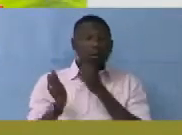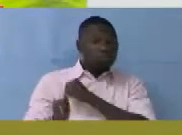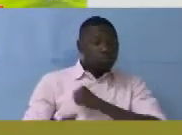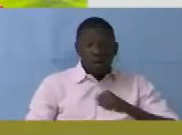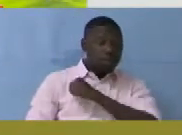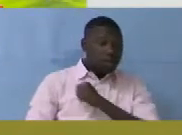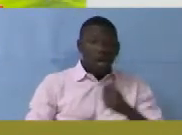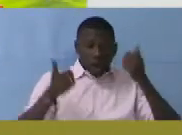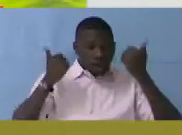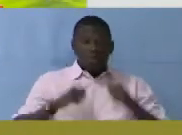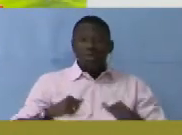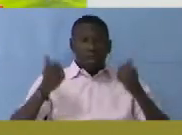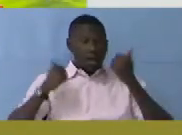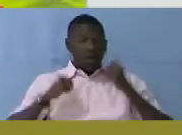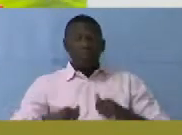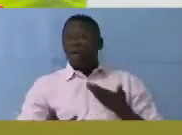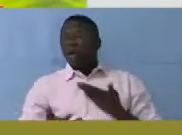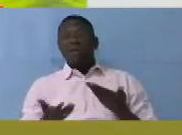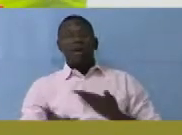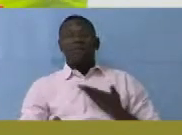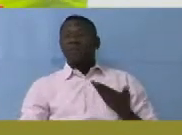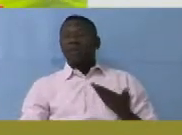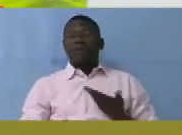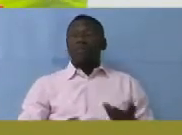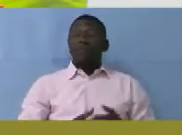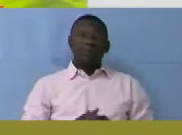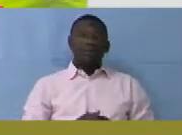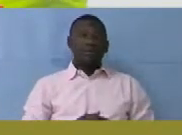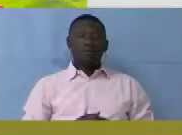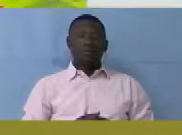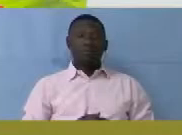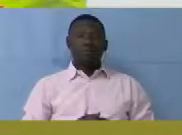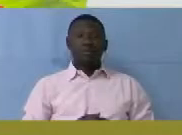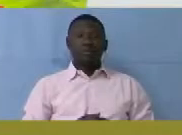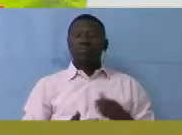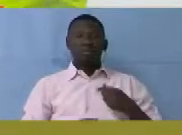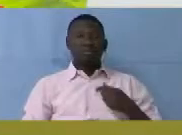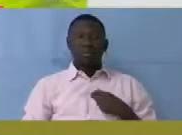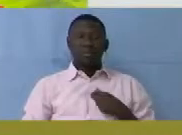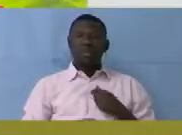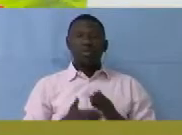kudeta. So then I just still continued to jog.